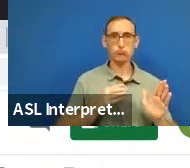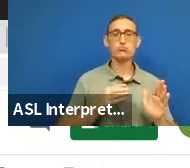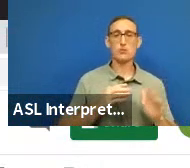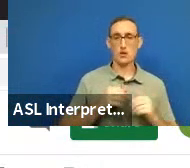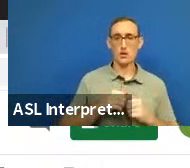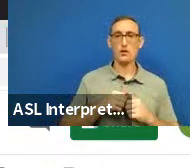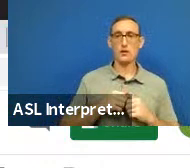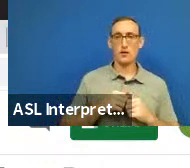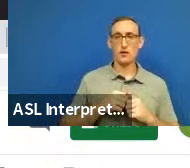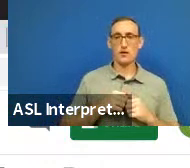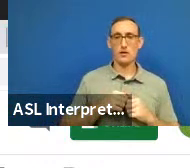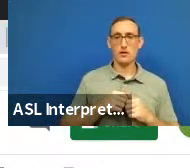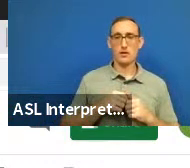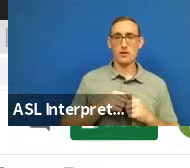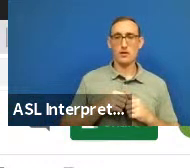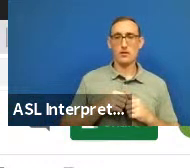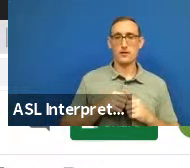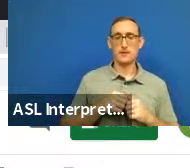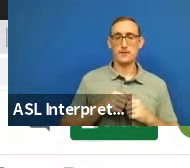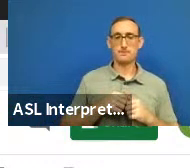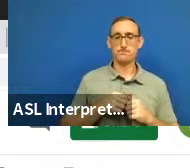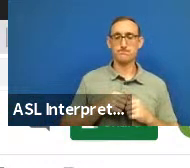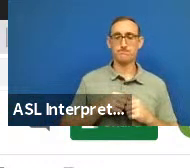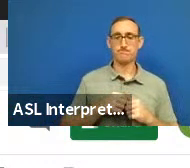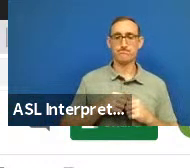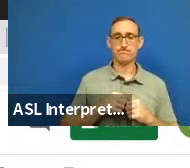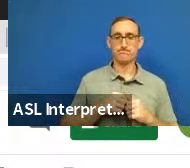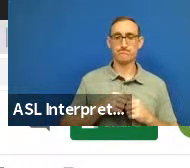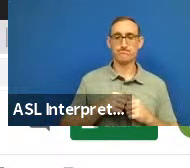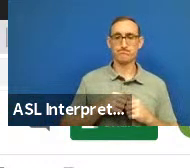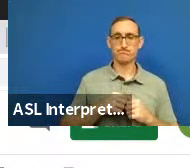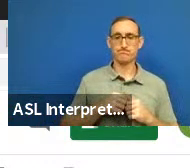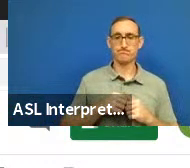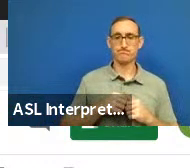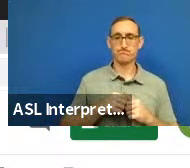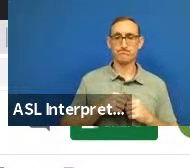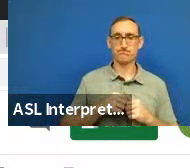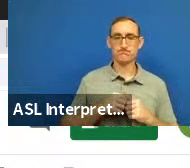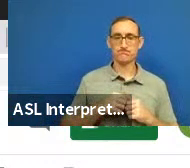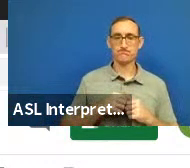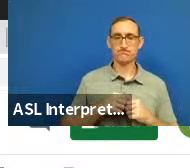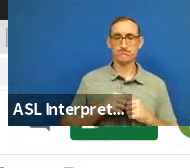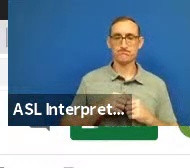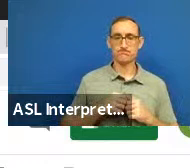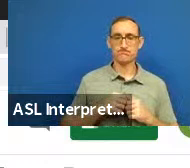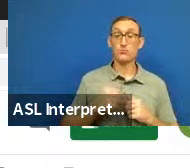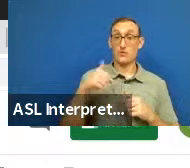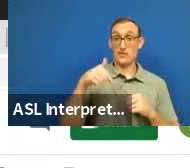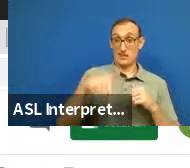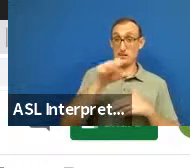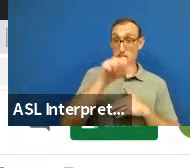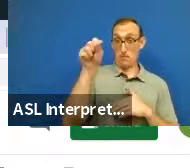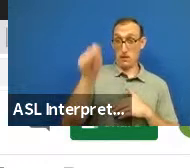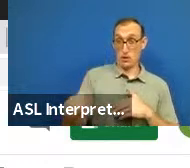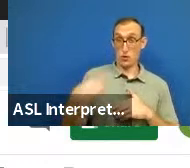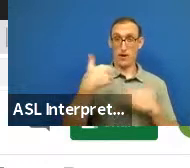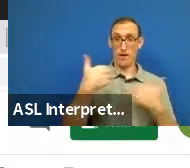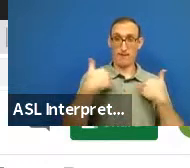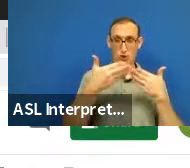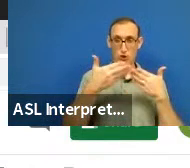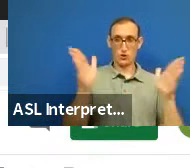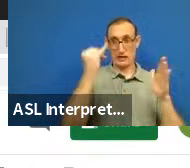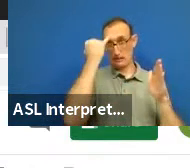did this semester. So we had a general idea of the topics that we wanted to cover, but we